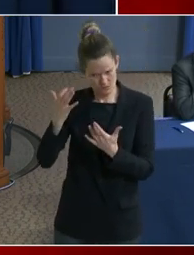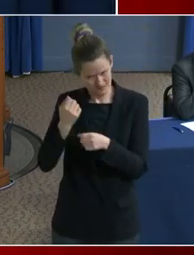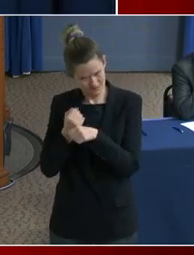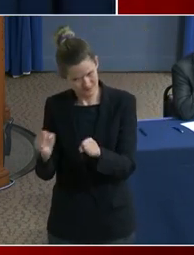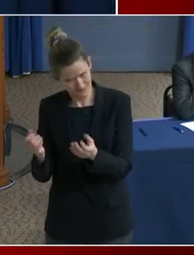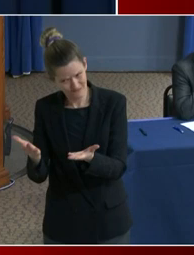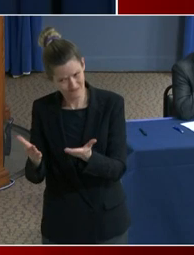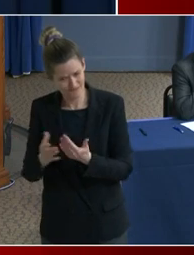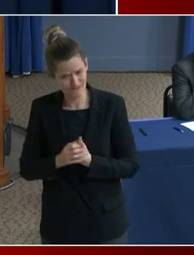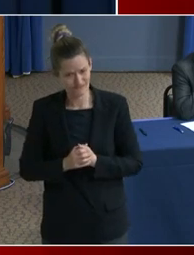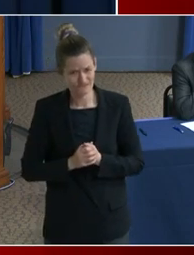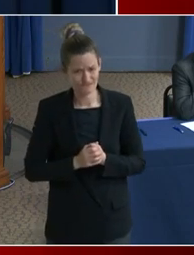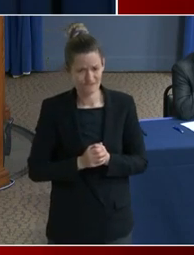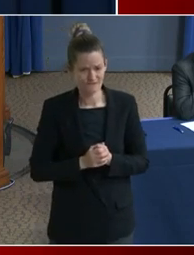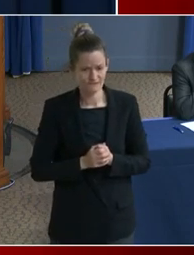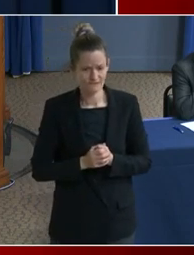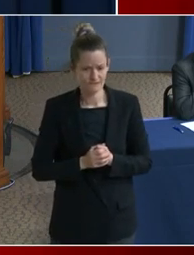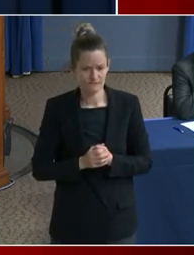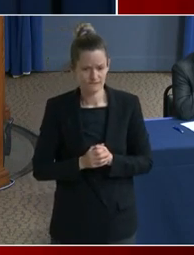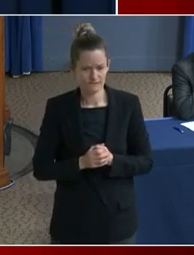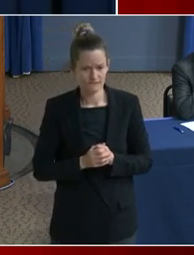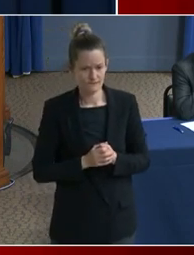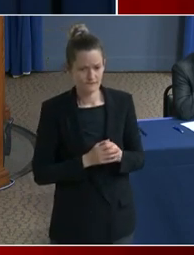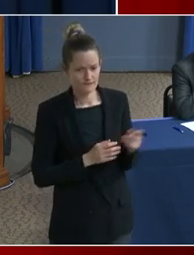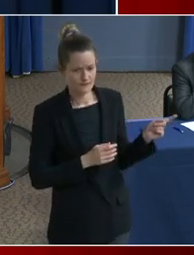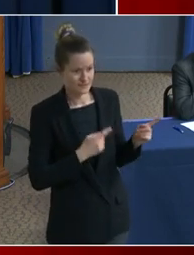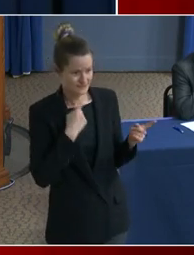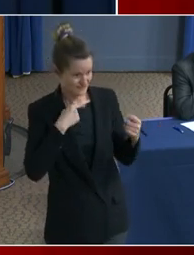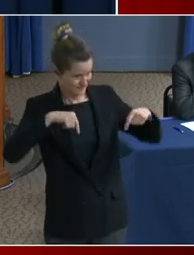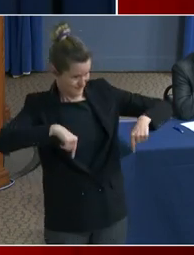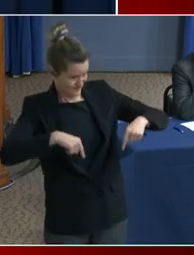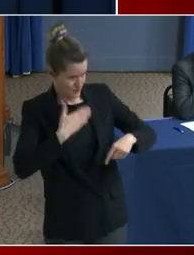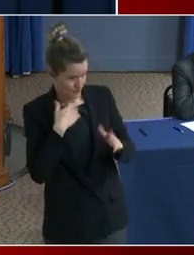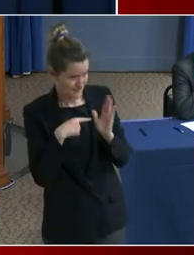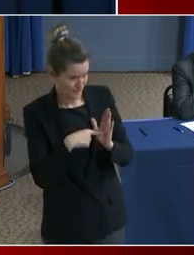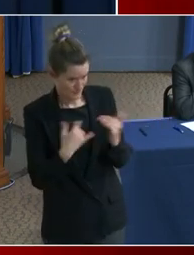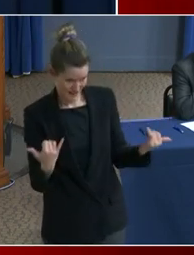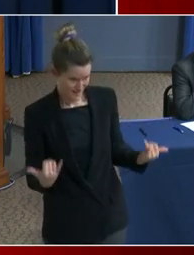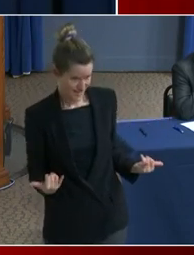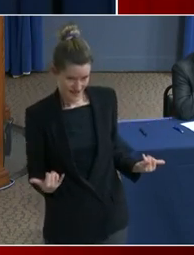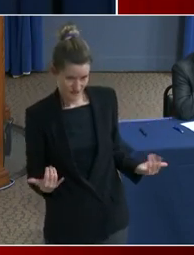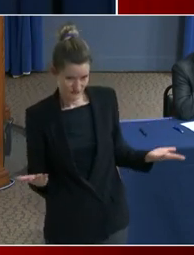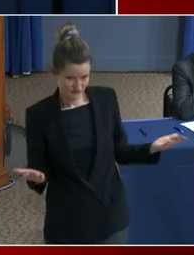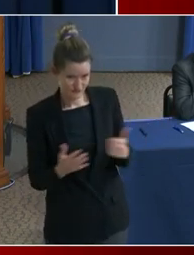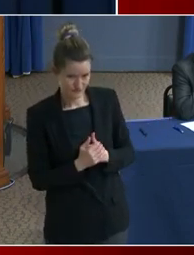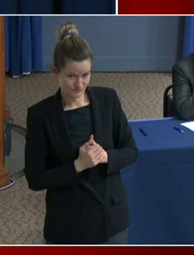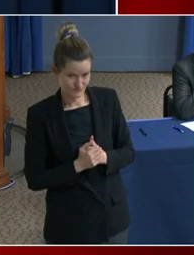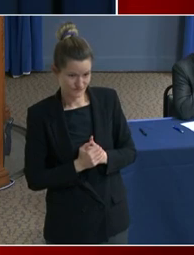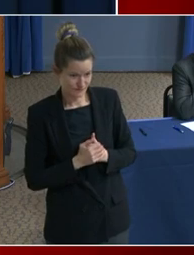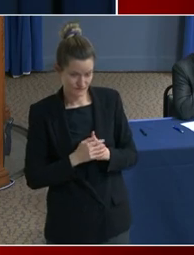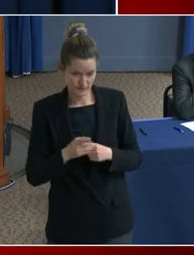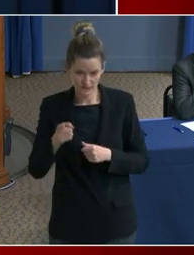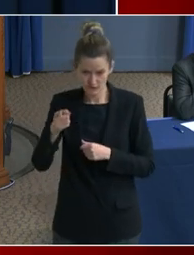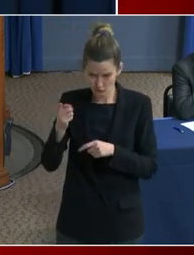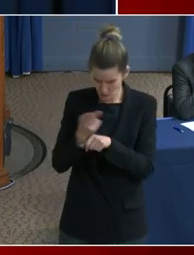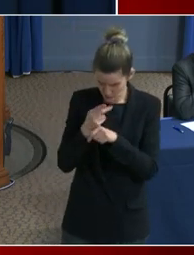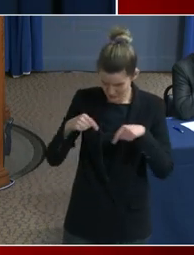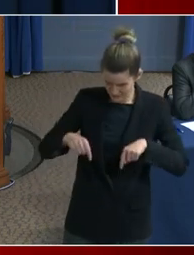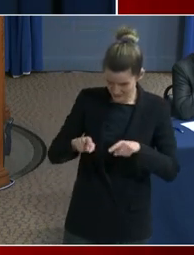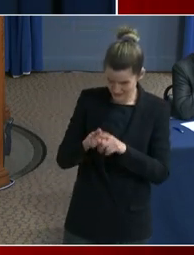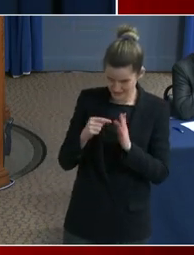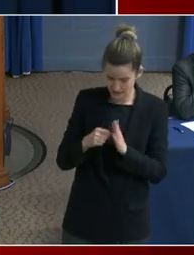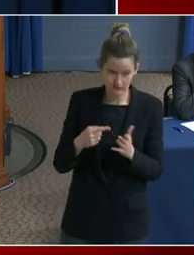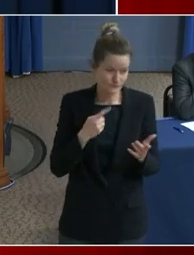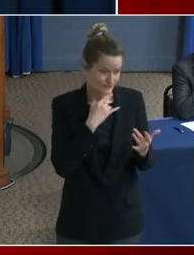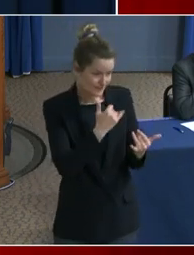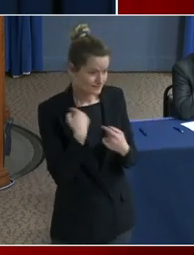Can you give some examples of other times you would This. use a public health advisory? This. Any Do other this. times you've used this? I've been here 7 years, so I'd